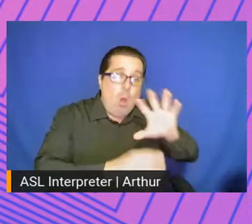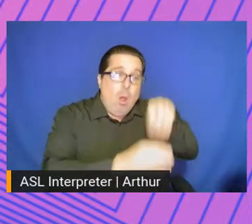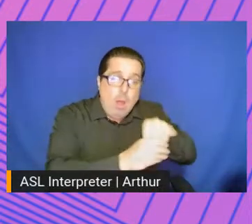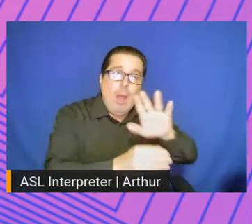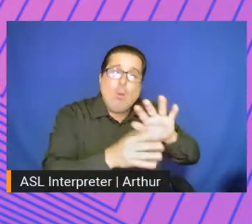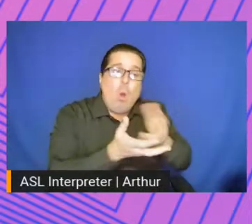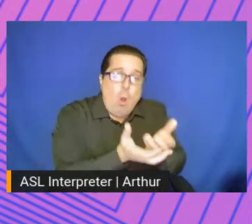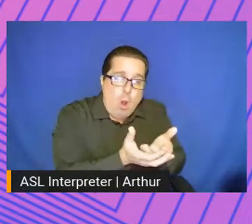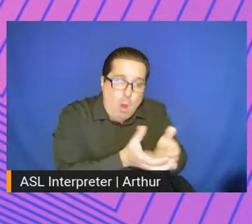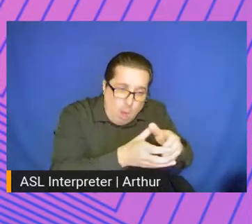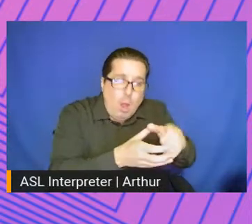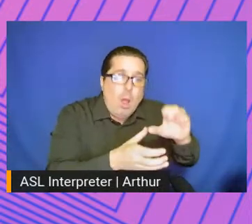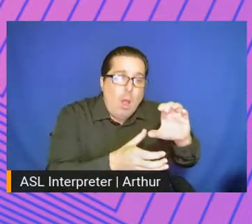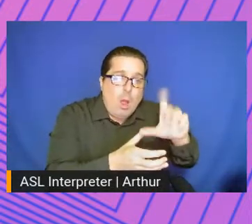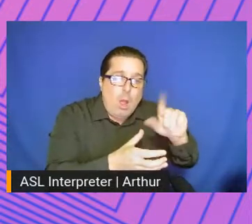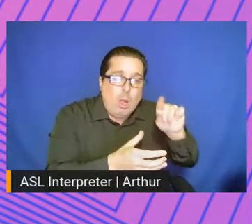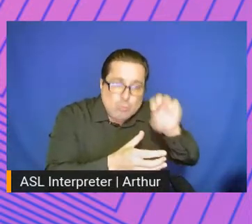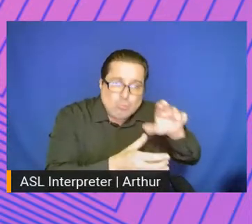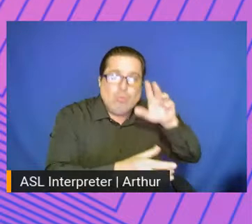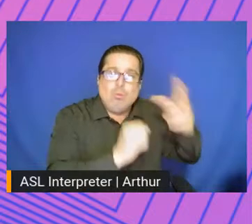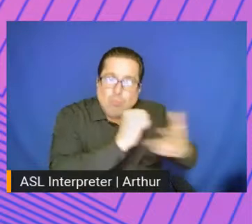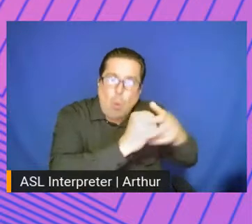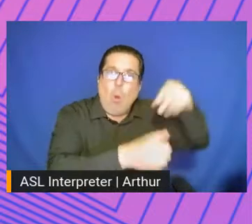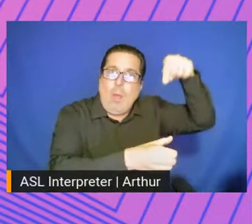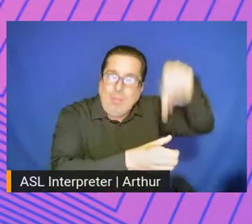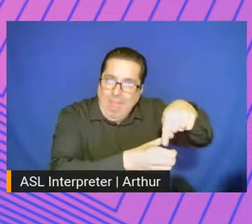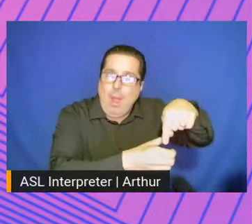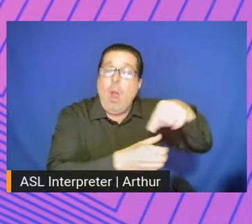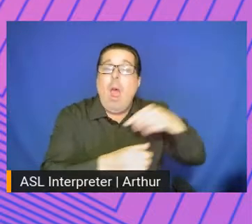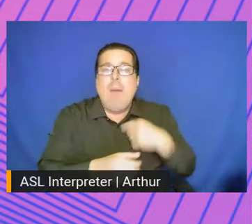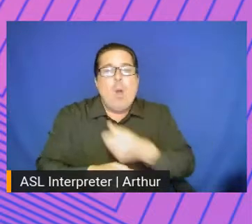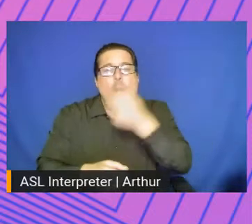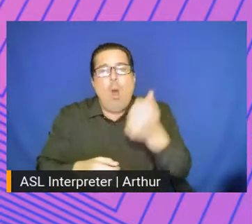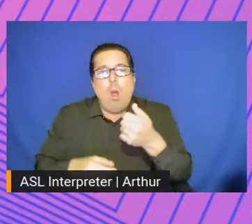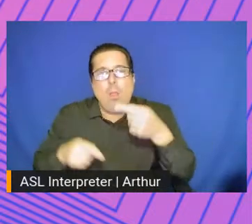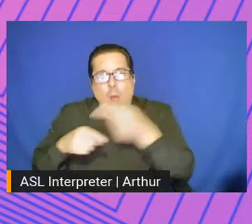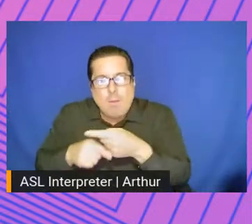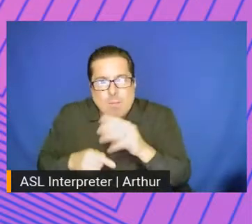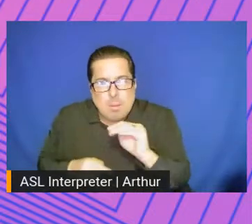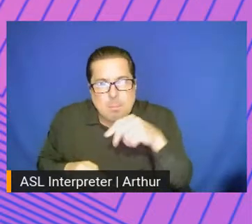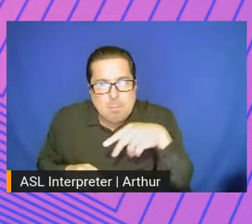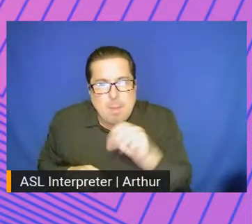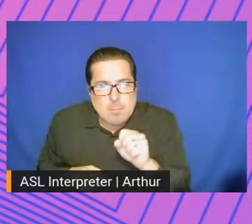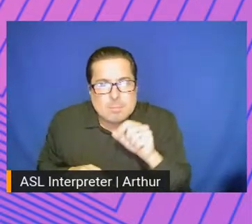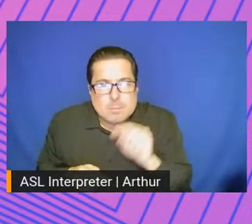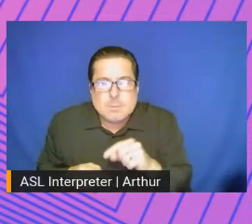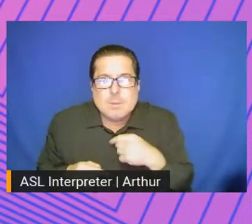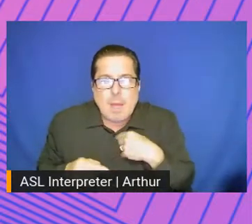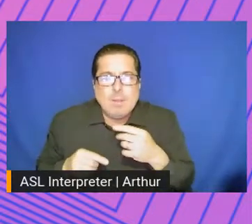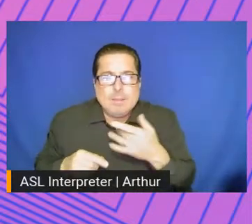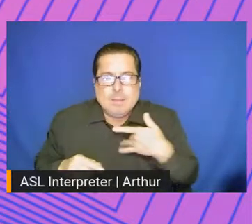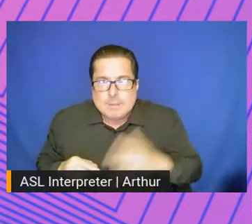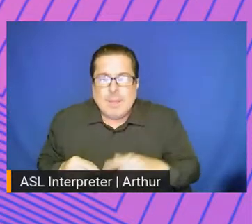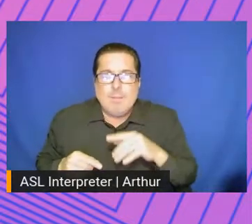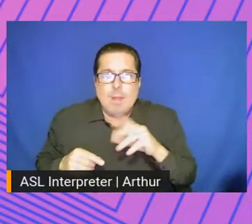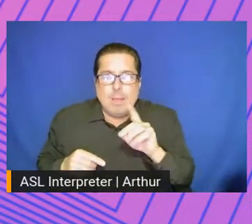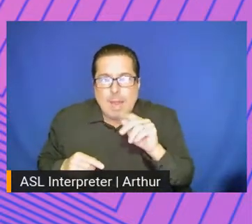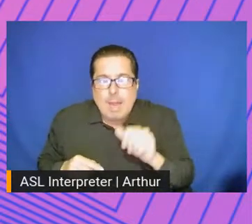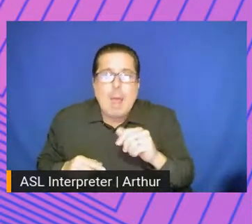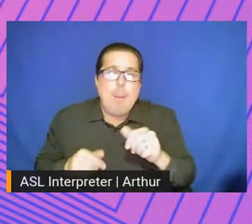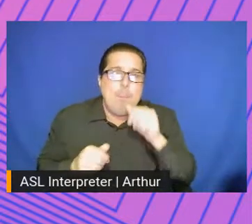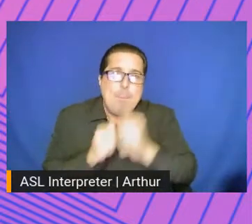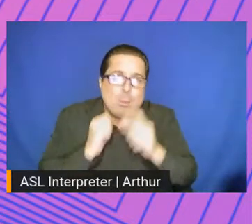cluster. The other approach would obviously be config maps, but as the name implies, secrets is for sensitive data, whether it's passwords,